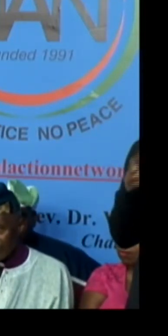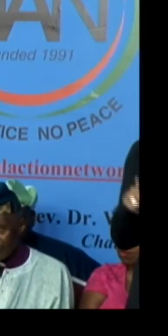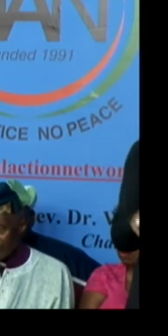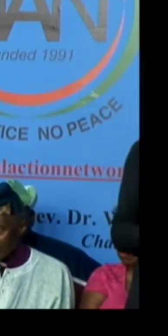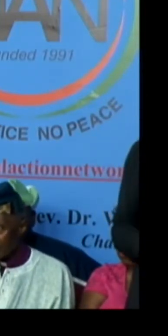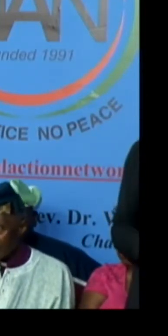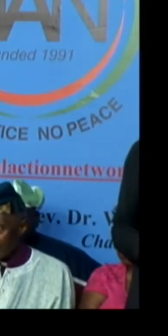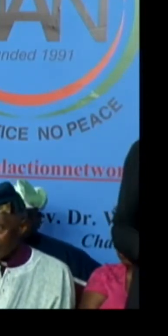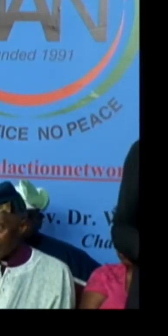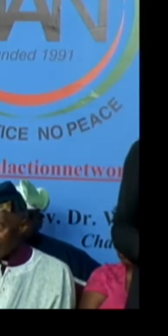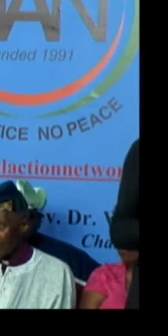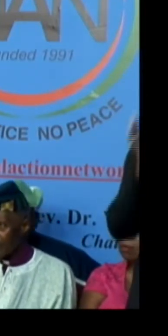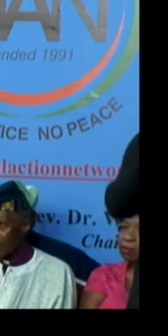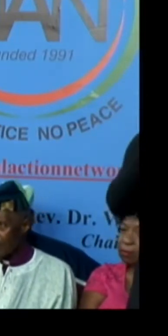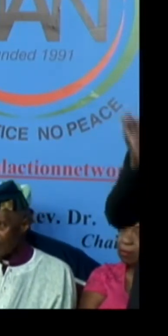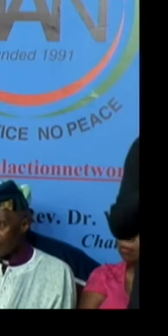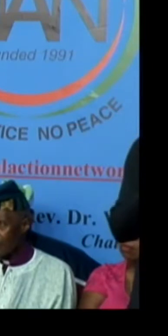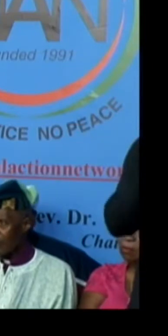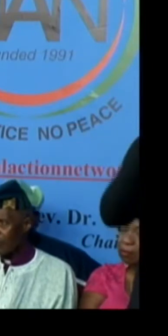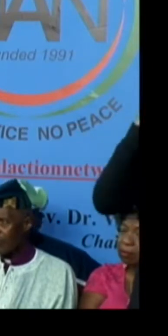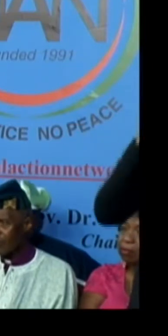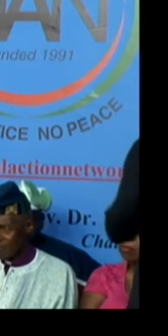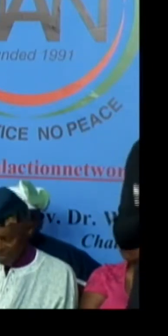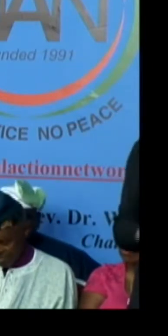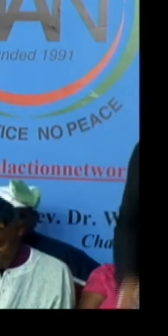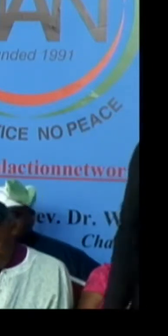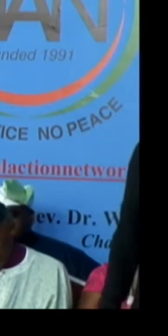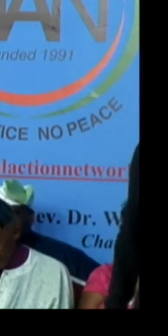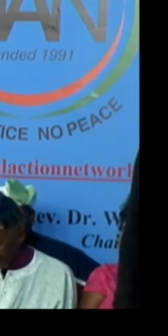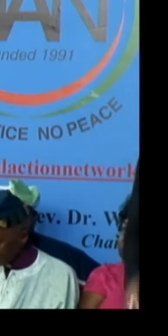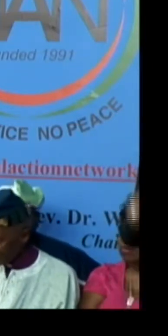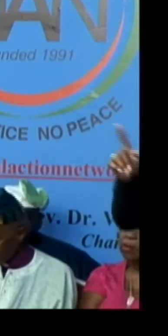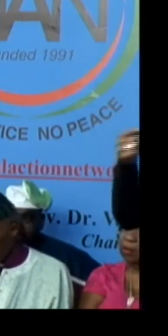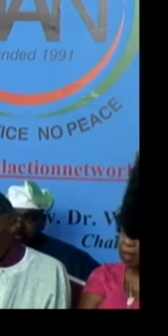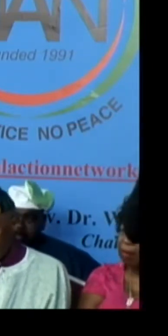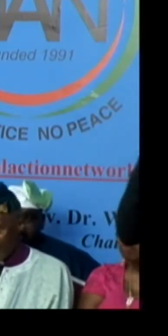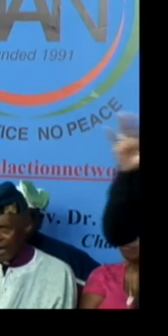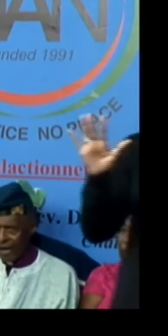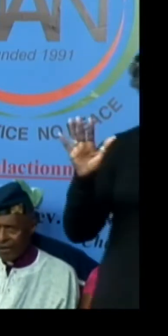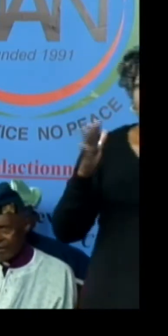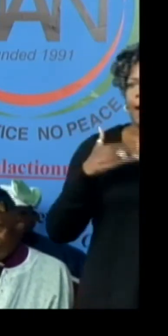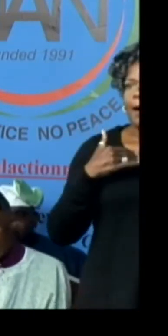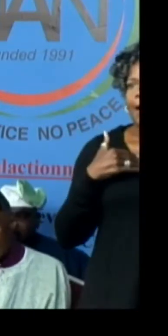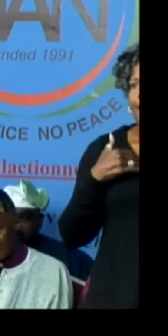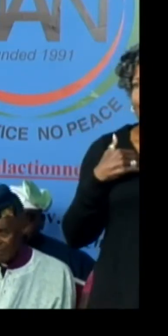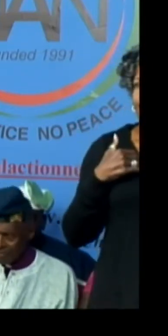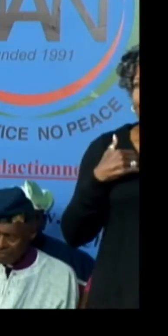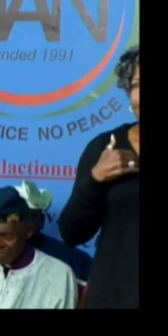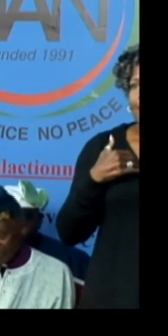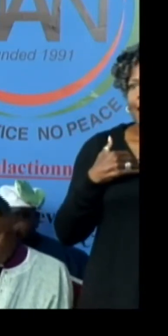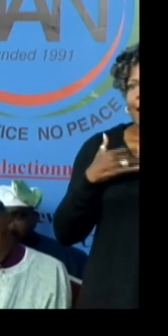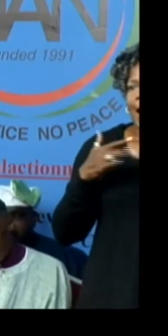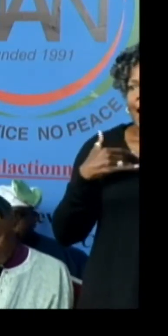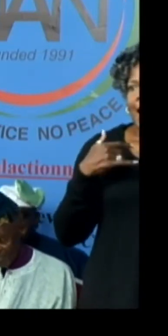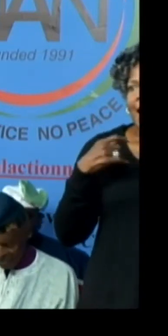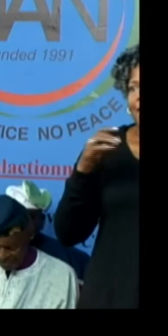Lord, make a way, and you don't even know how you're going to get out of this jam. Yes.